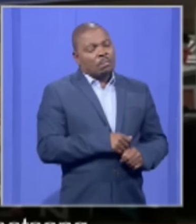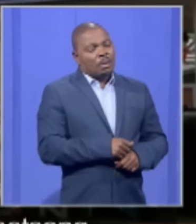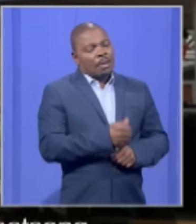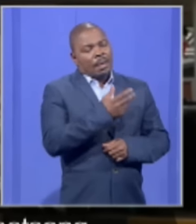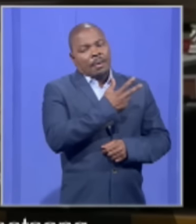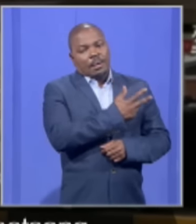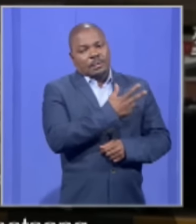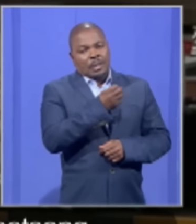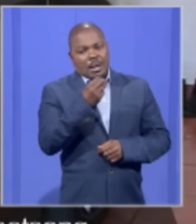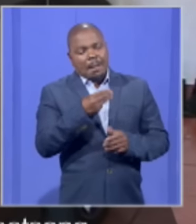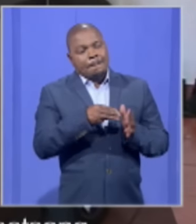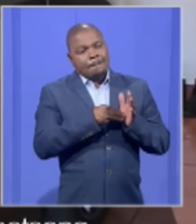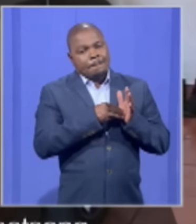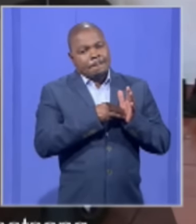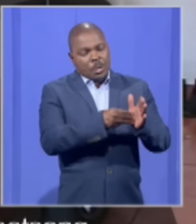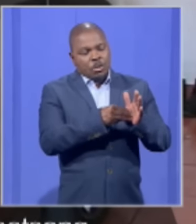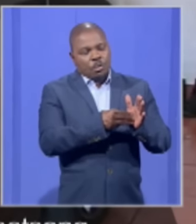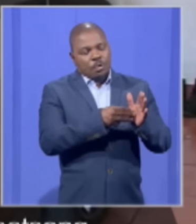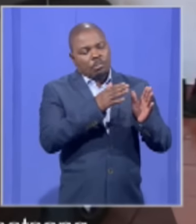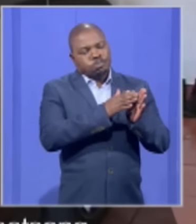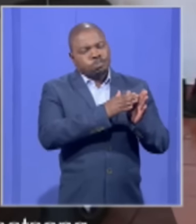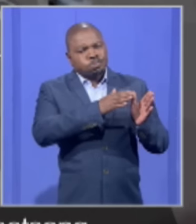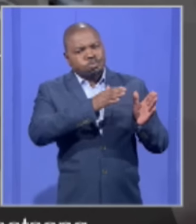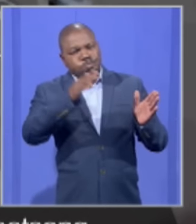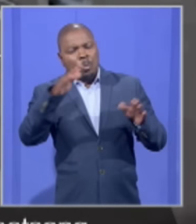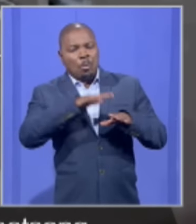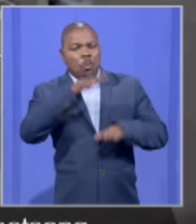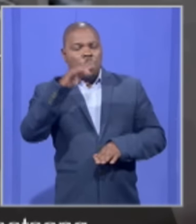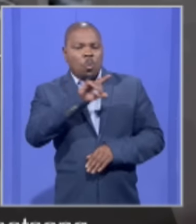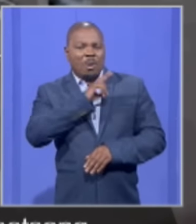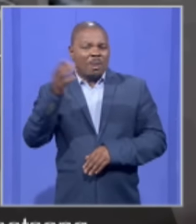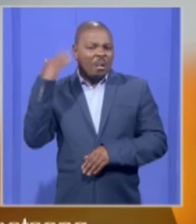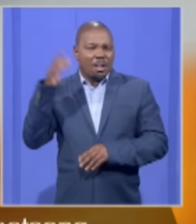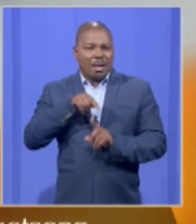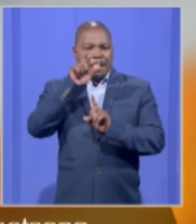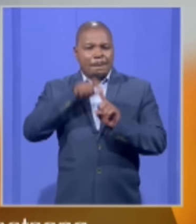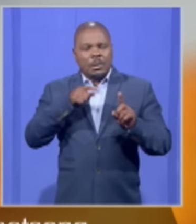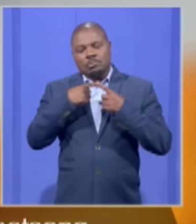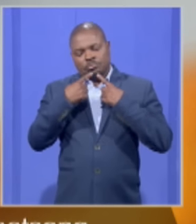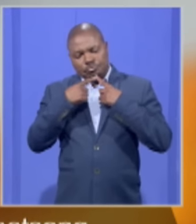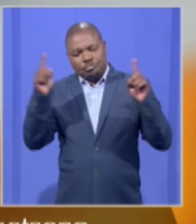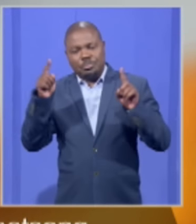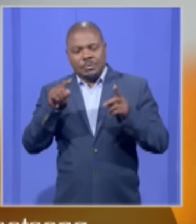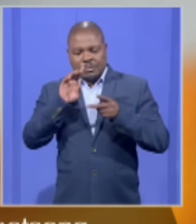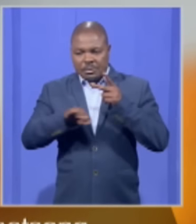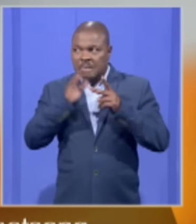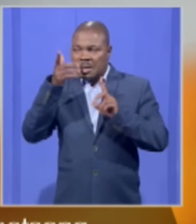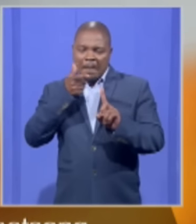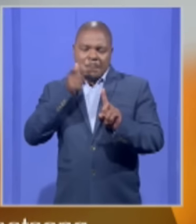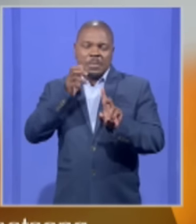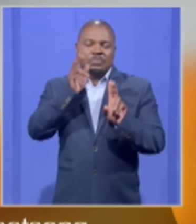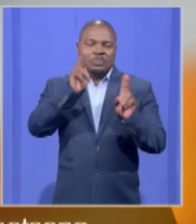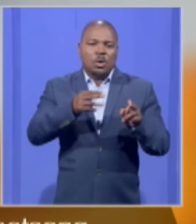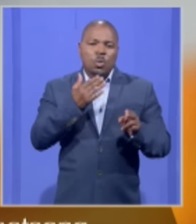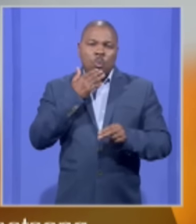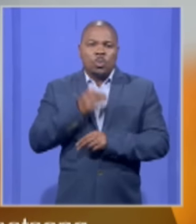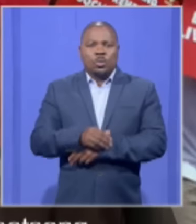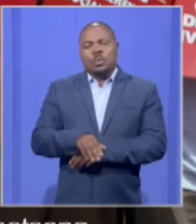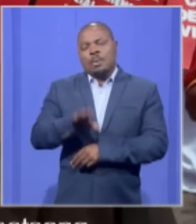di le 850 jaaka go senotse yo ntshitseng mosi ka sekhurumelo ebile a bolailwe Babita